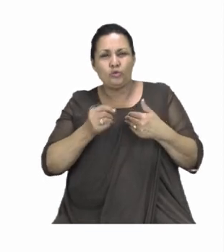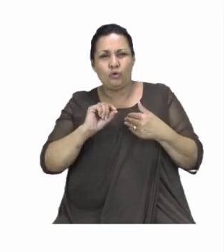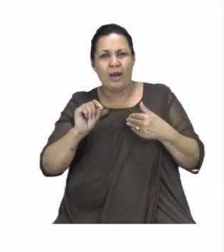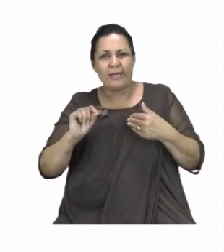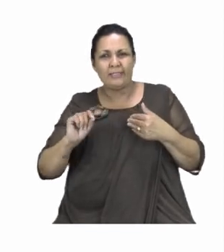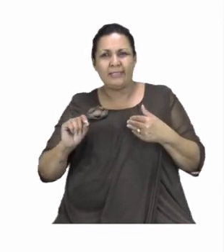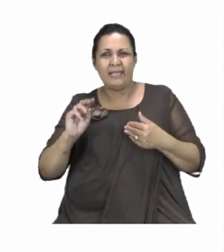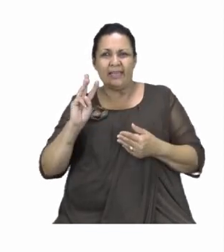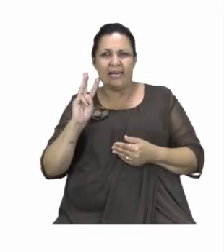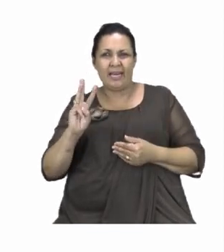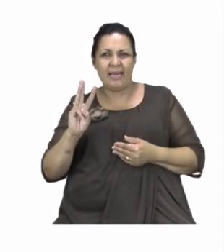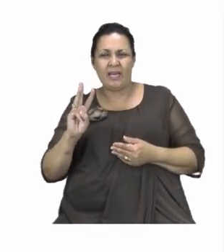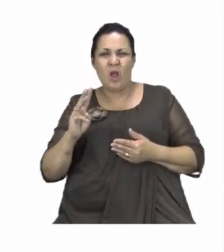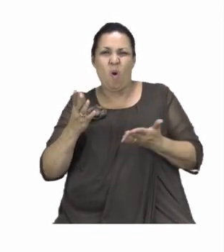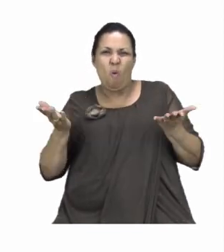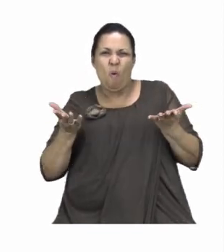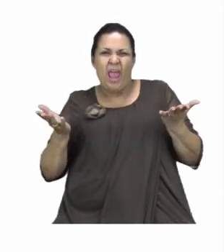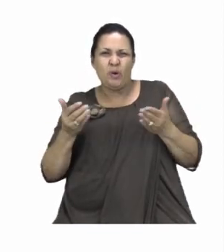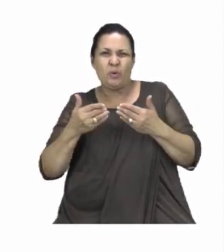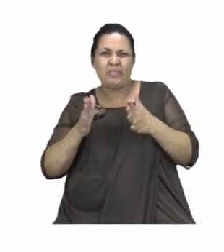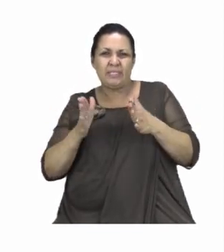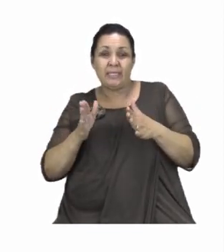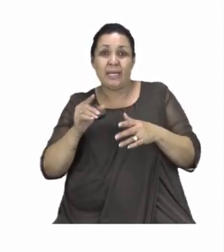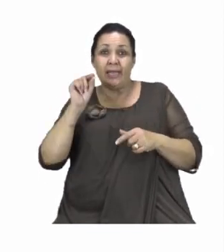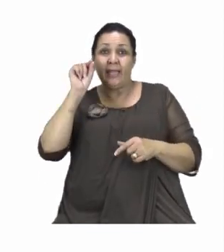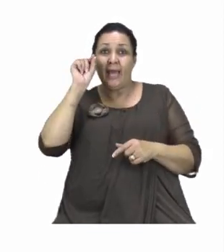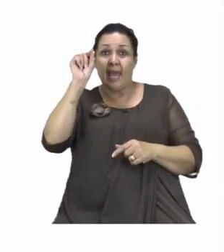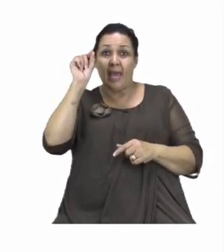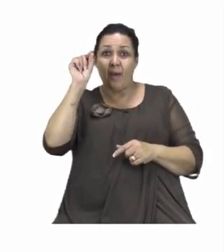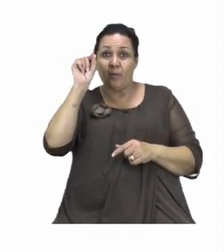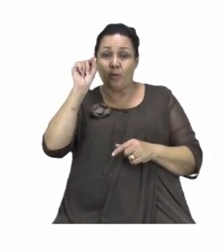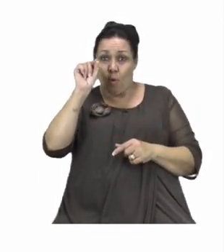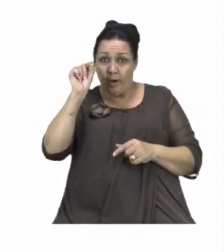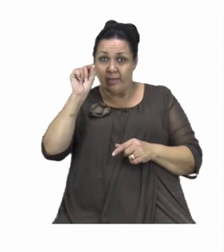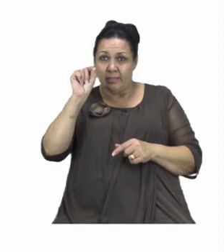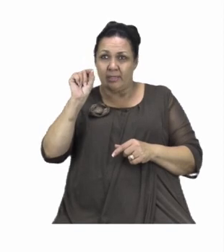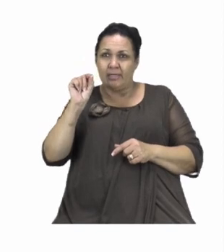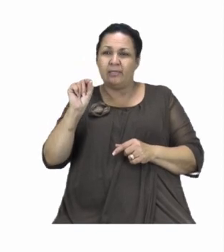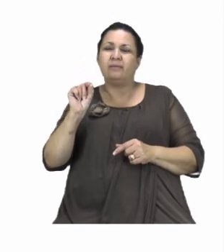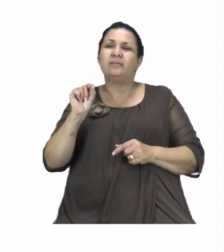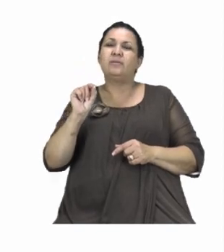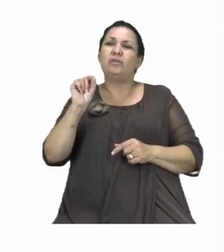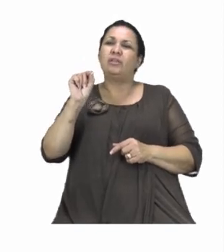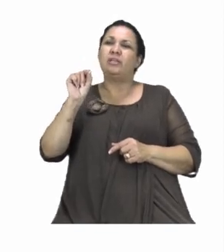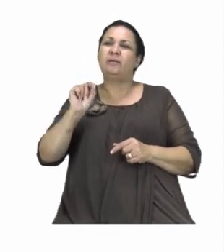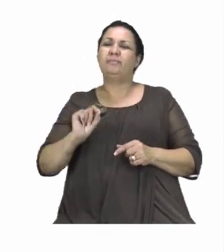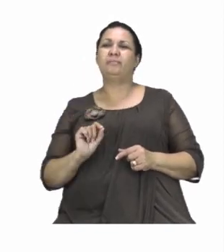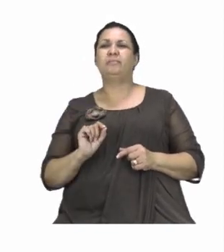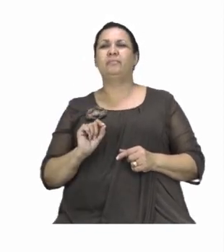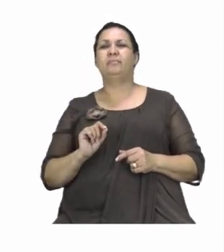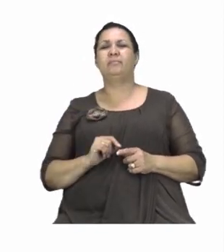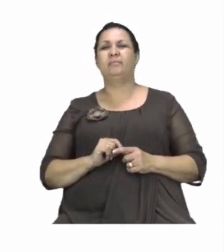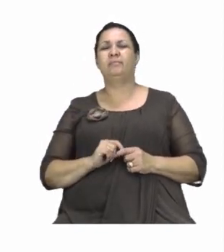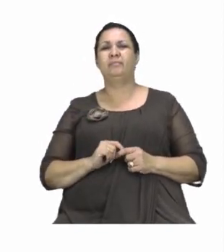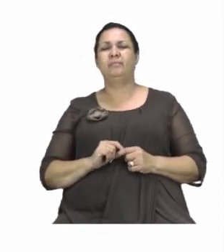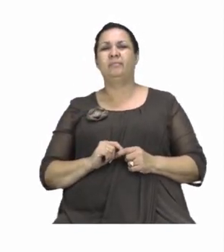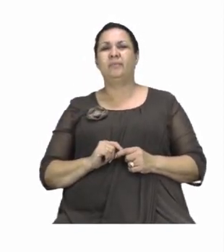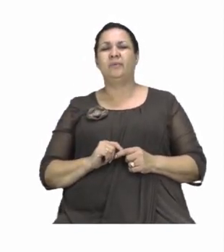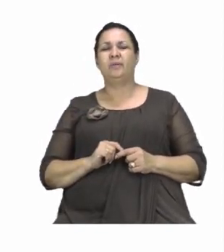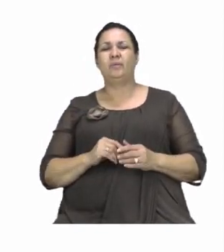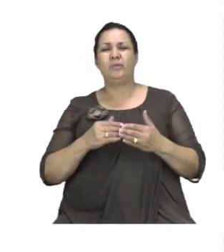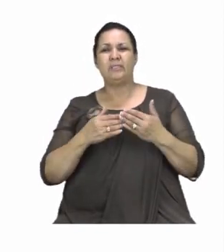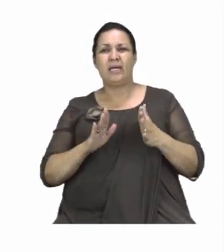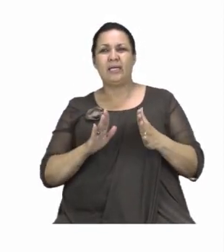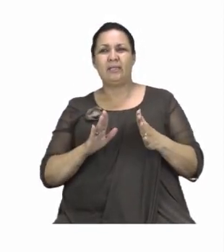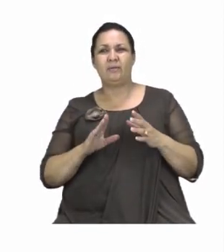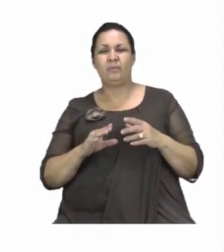booklet. So we are going to try and trace with our finger first. Let's start where it says